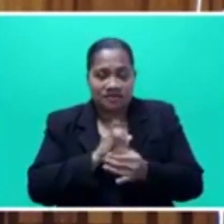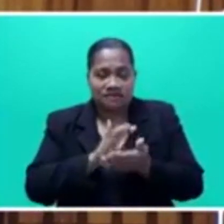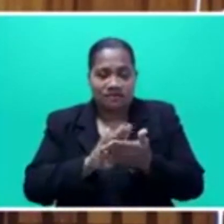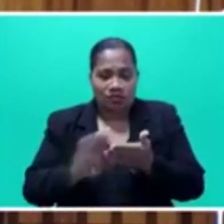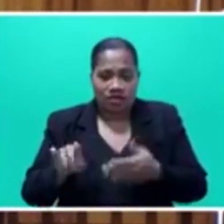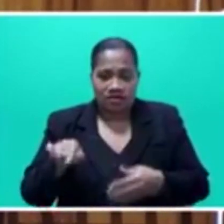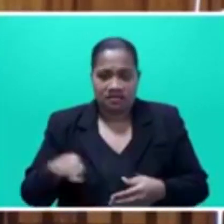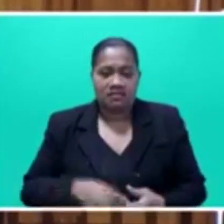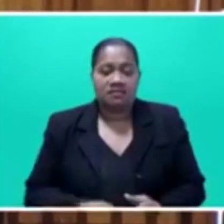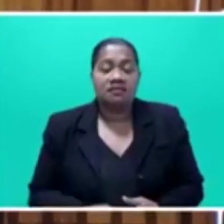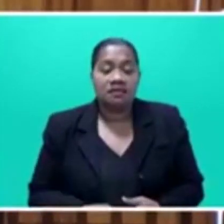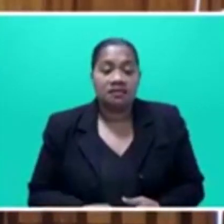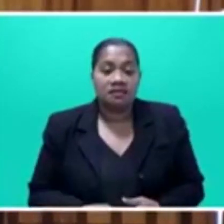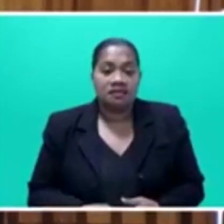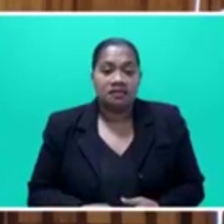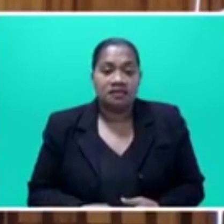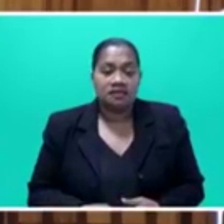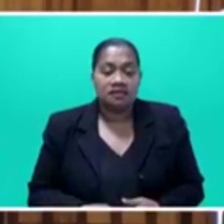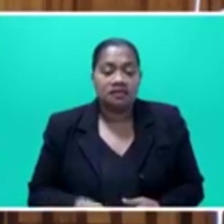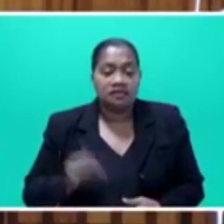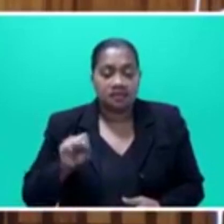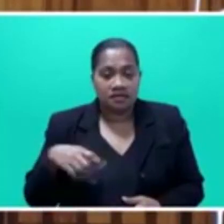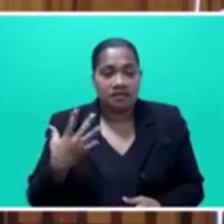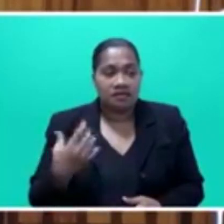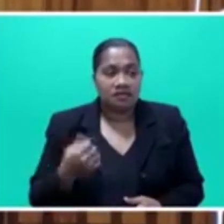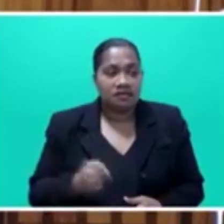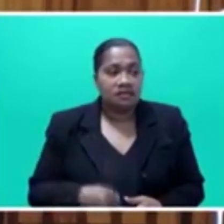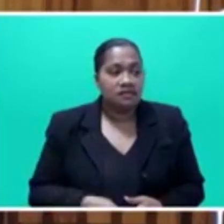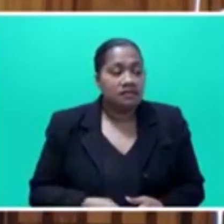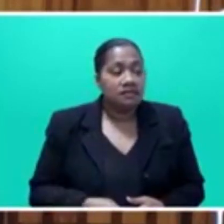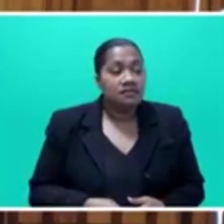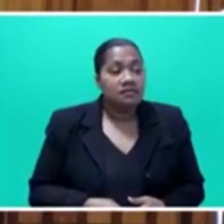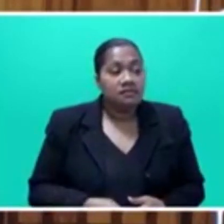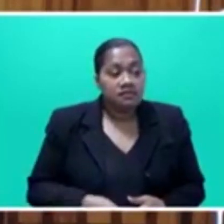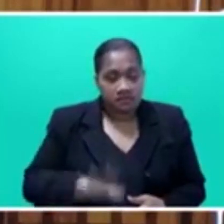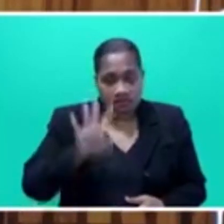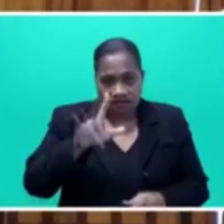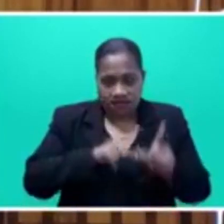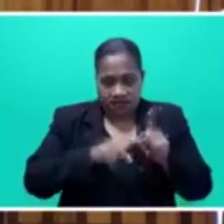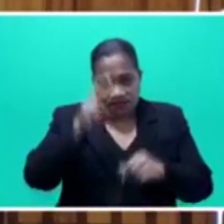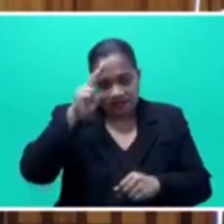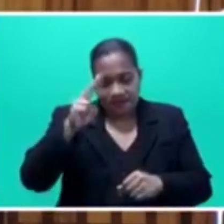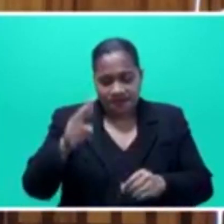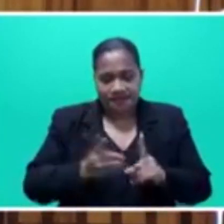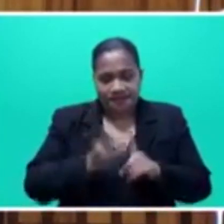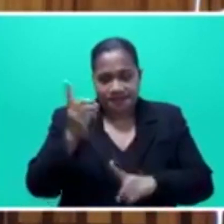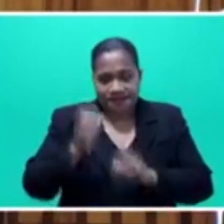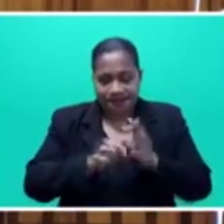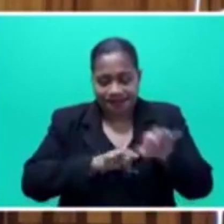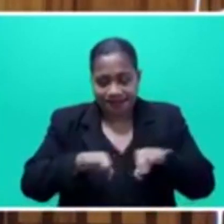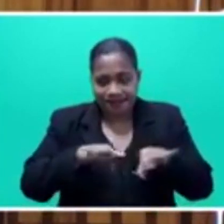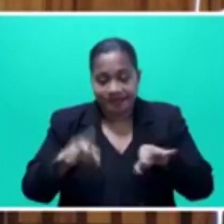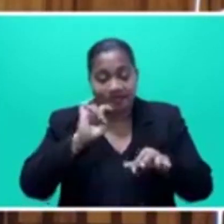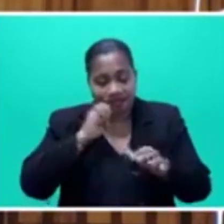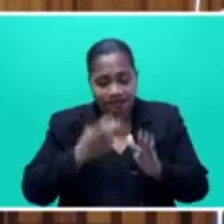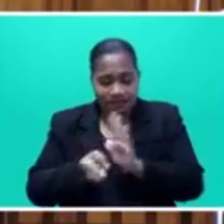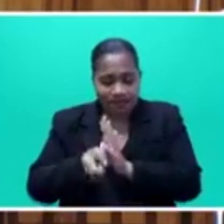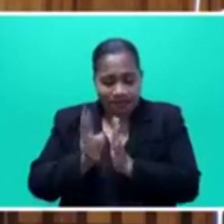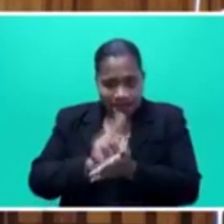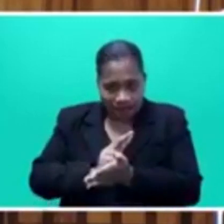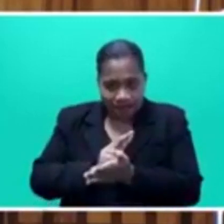sir, we of course have a 5-year and a 20-year national development plan, which obviously we have to revise in respect of the